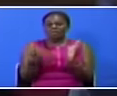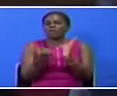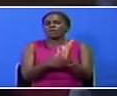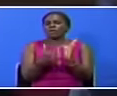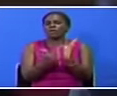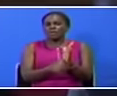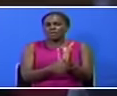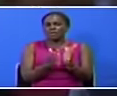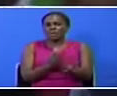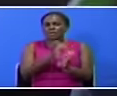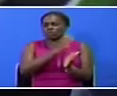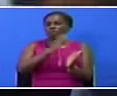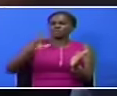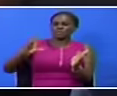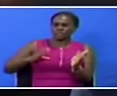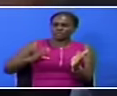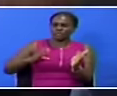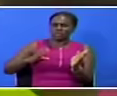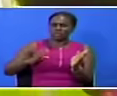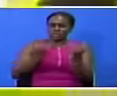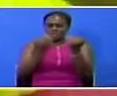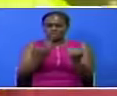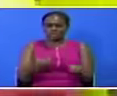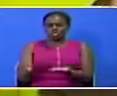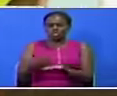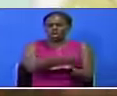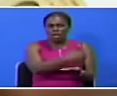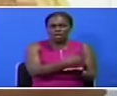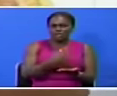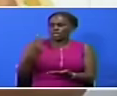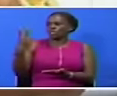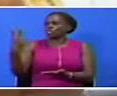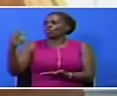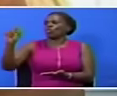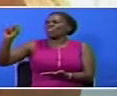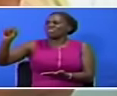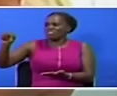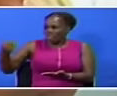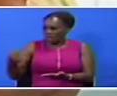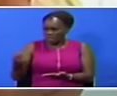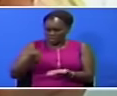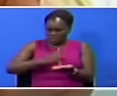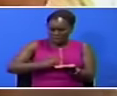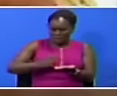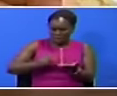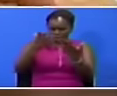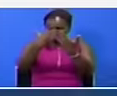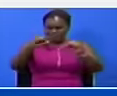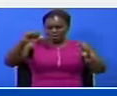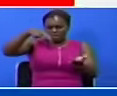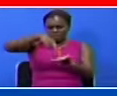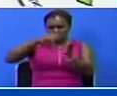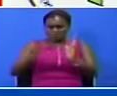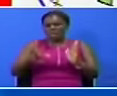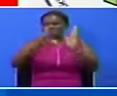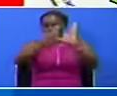aspirants and the commission could be the requirements to gather at least 2,000 signatures for the presidential aspirants. The